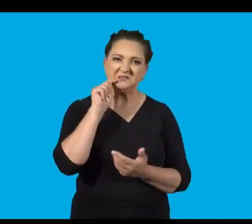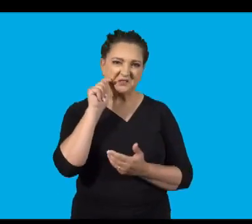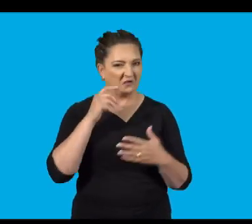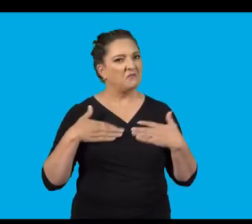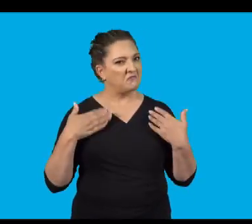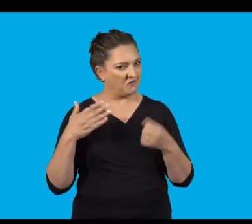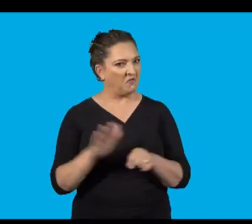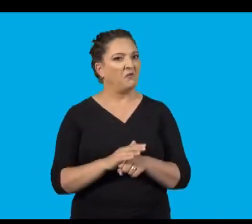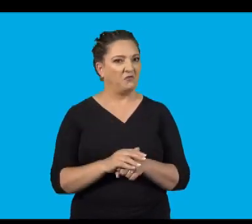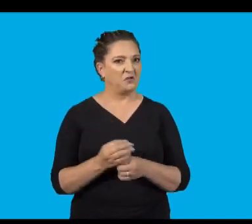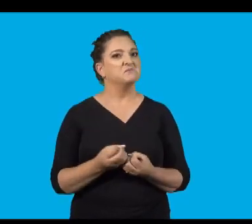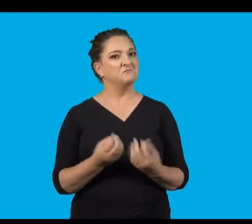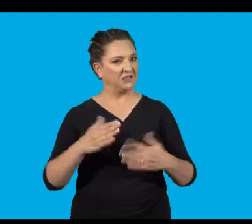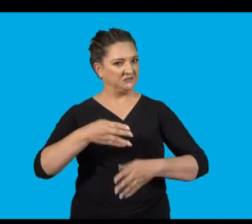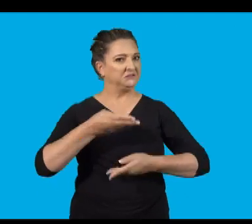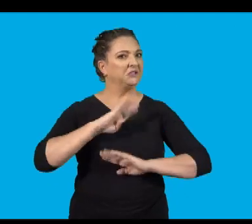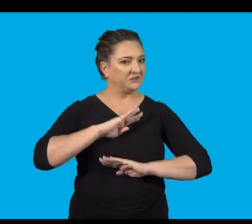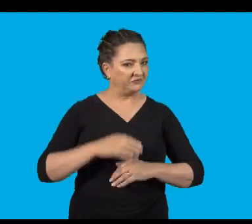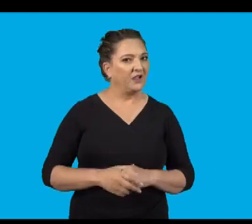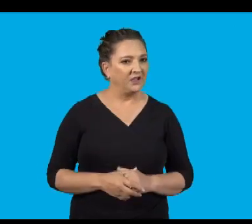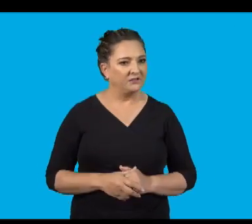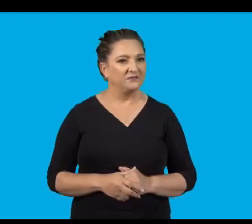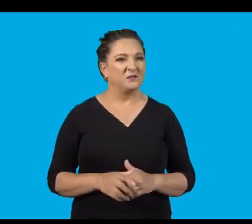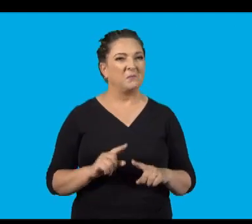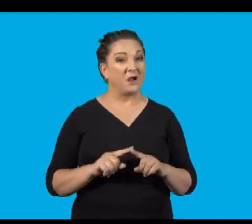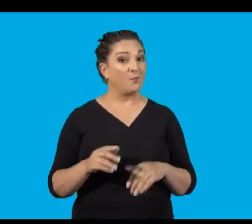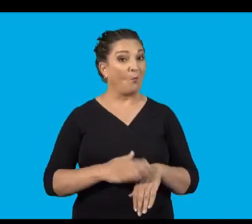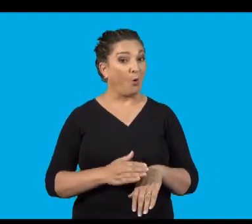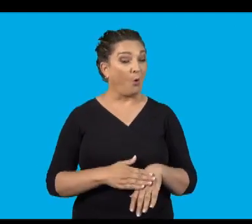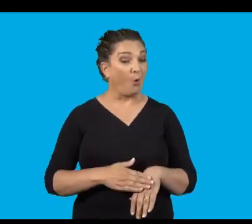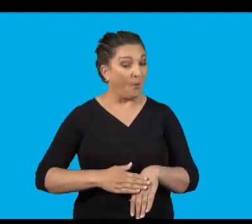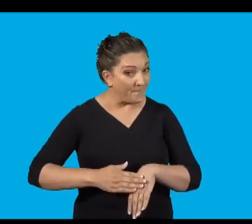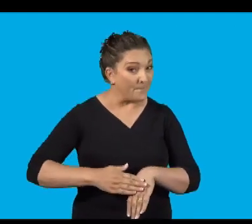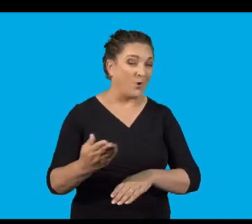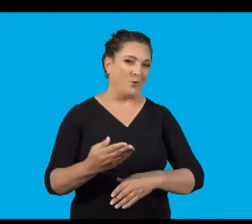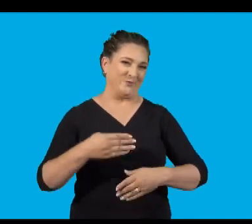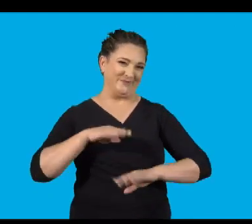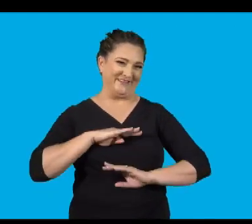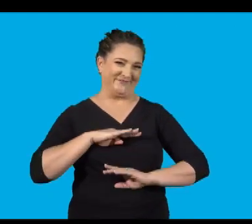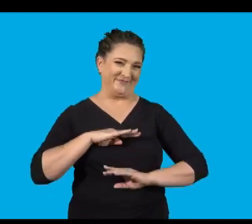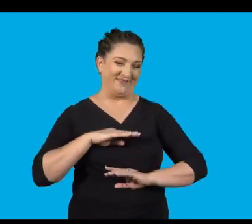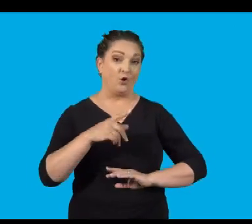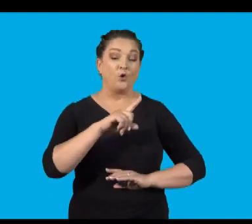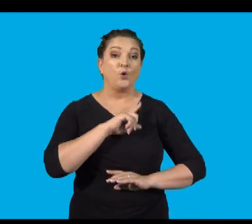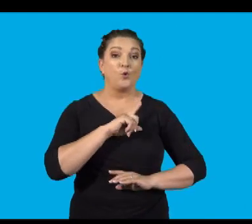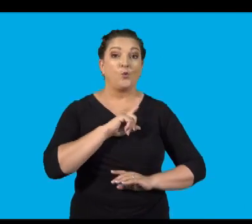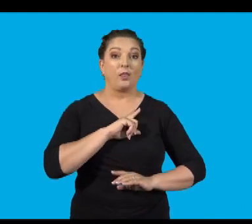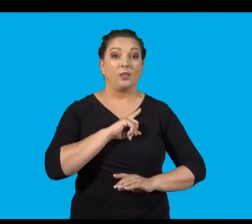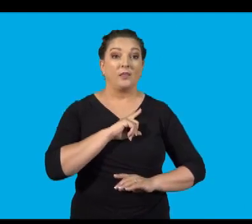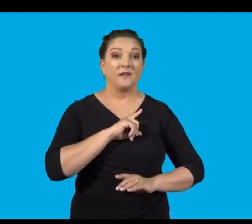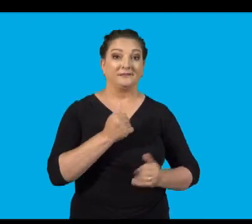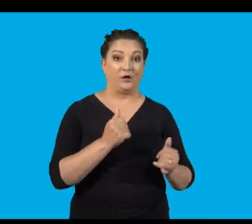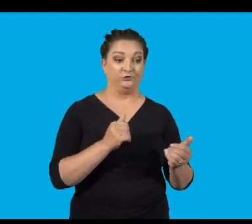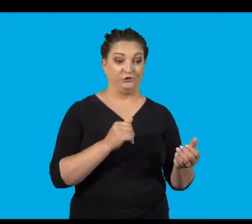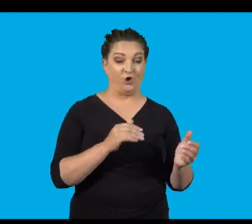that grateful teenagers are much satisfied, all right? Now remember, it should be more satisfied because we're looking